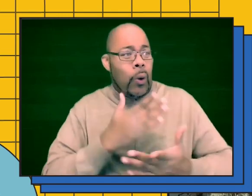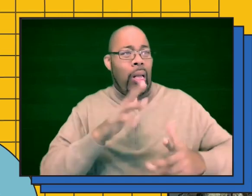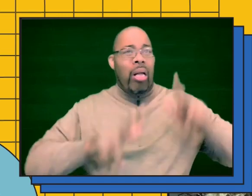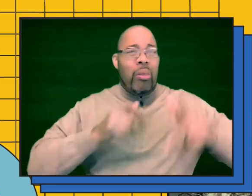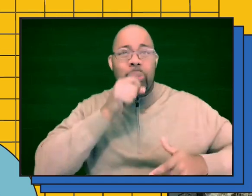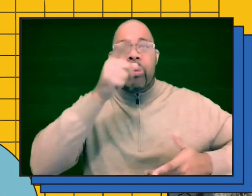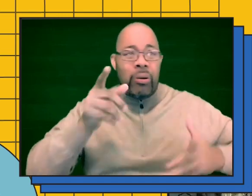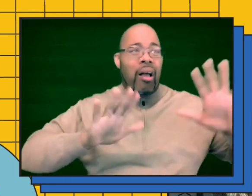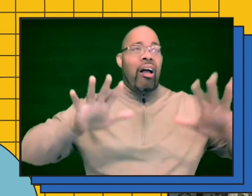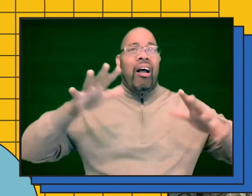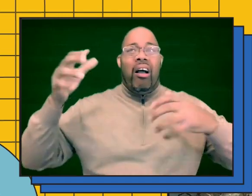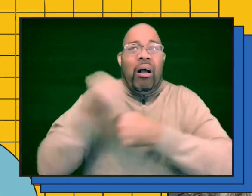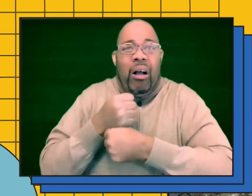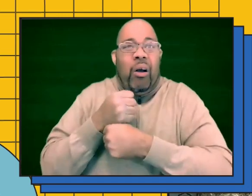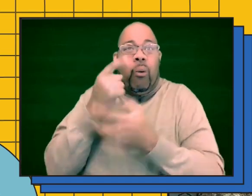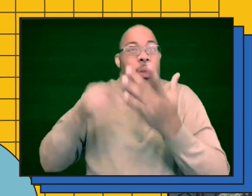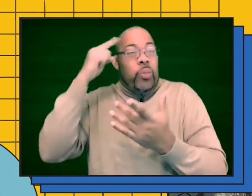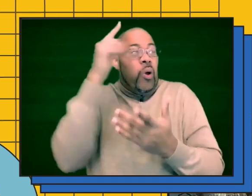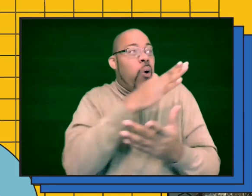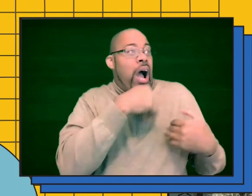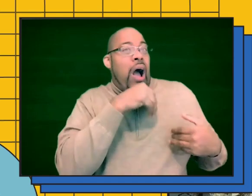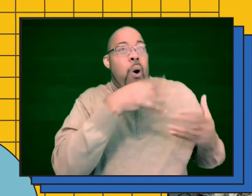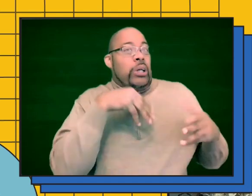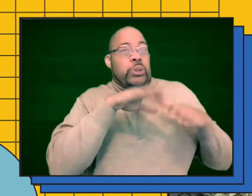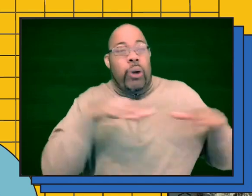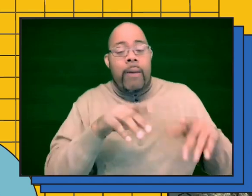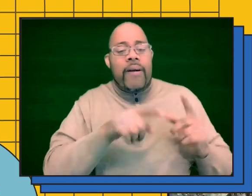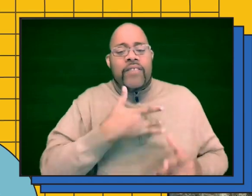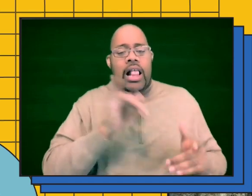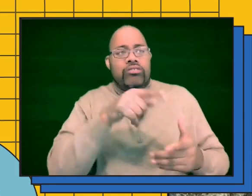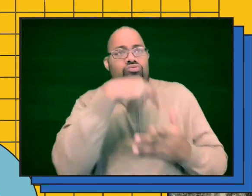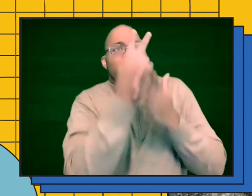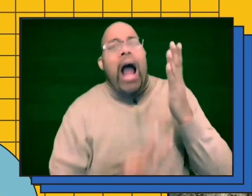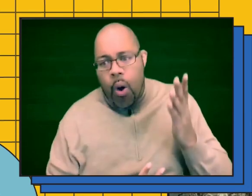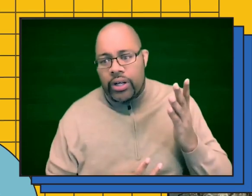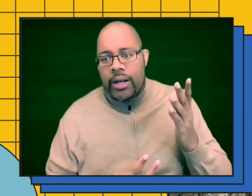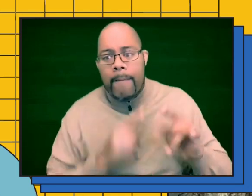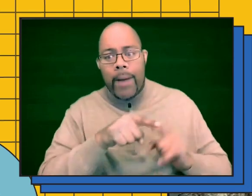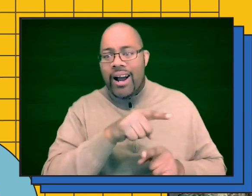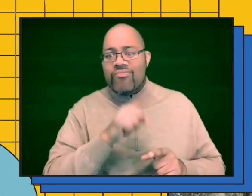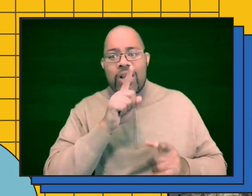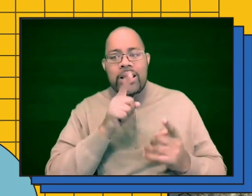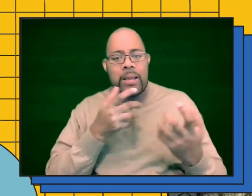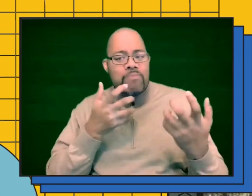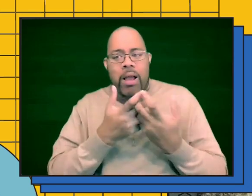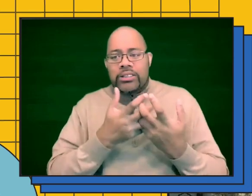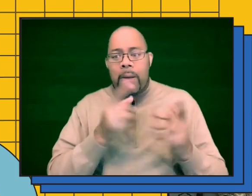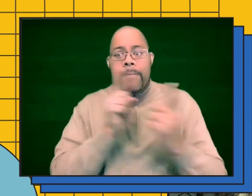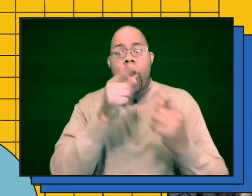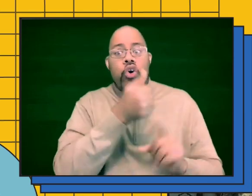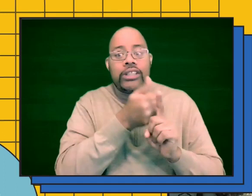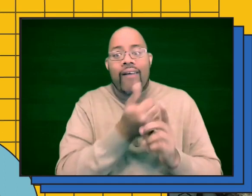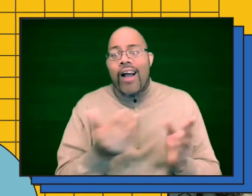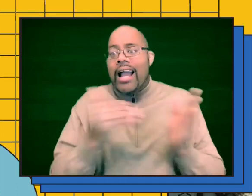and spitting and clinging to what she has known. She feels like she is drowning, but she's just meeting